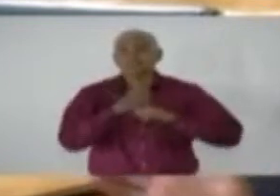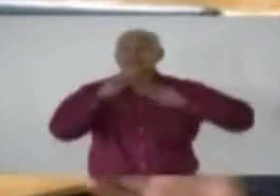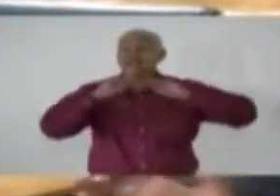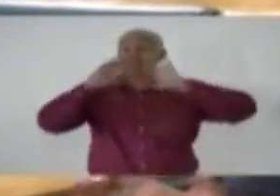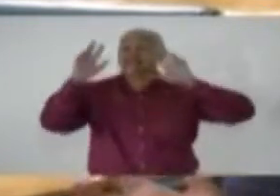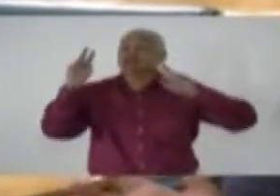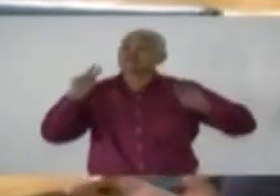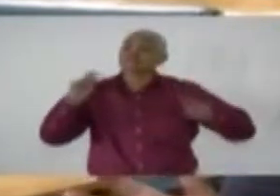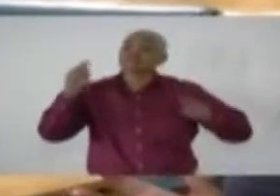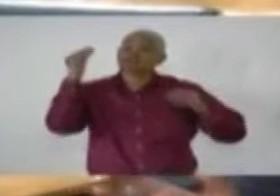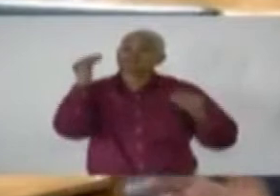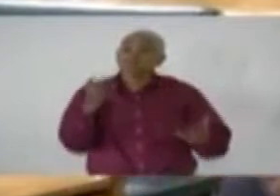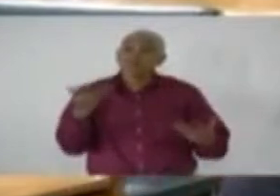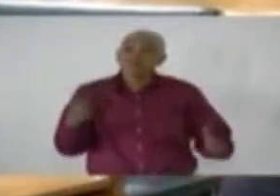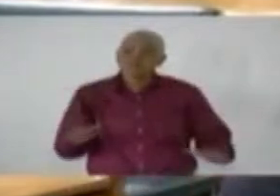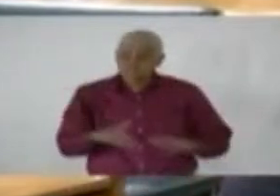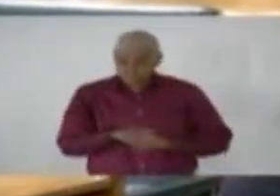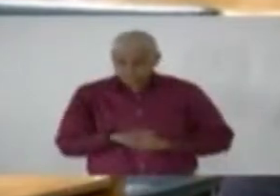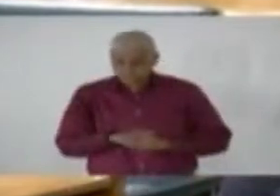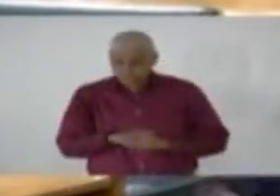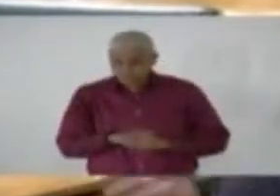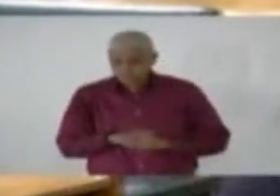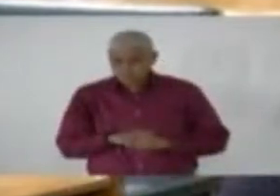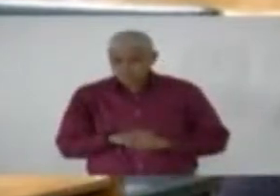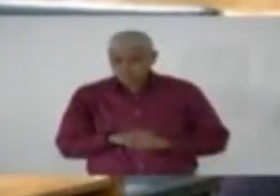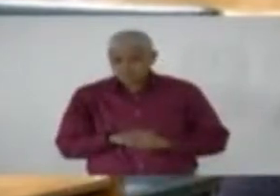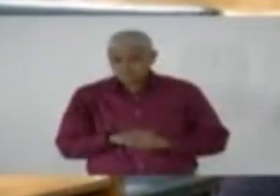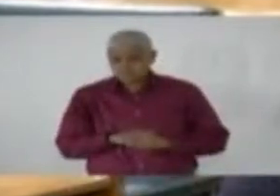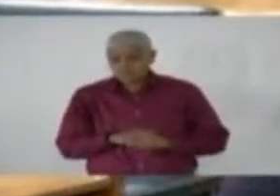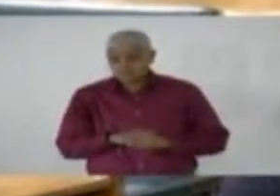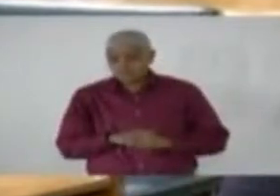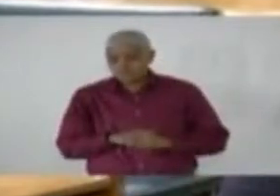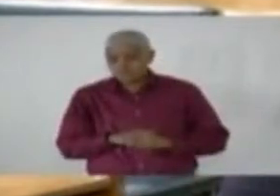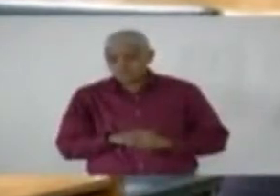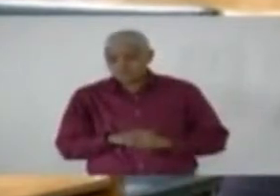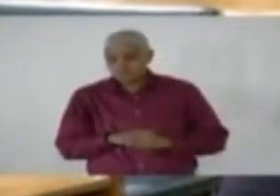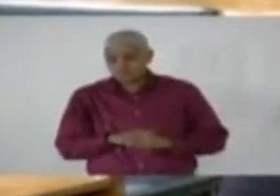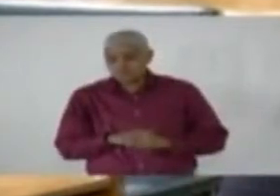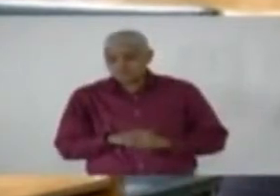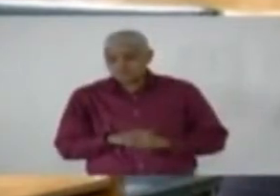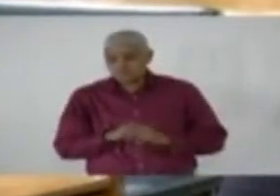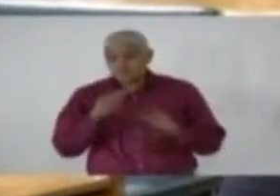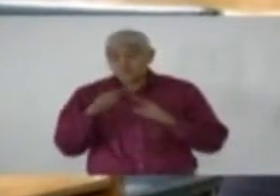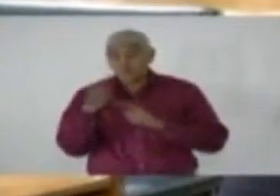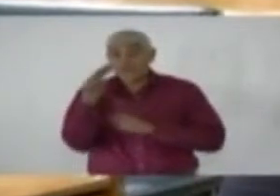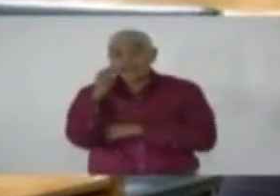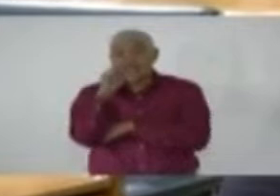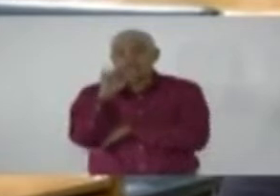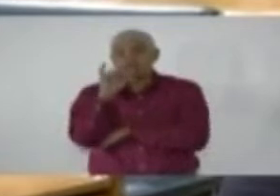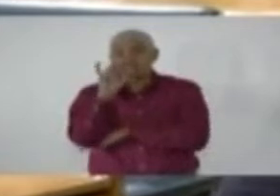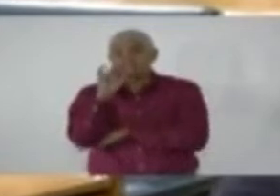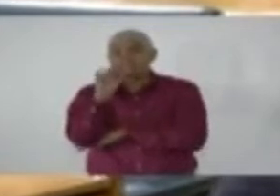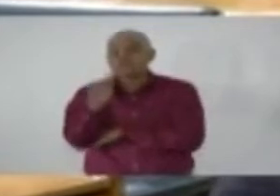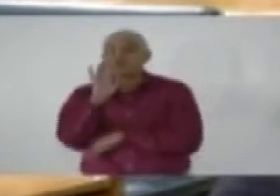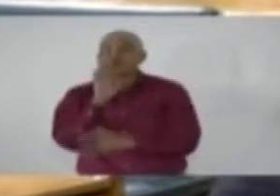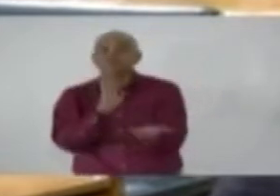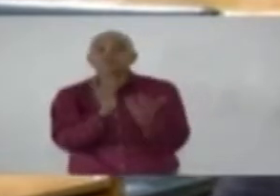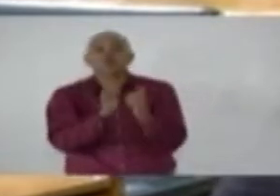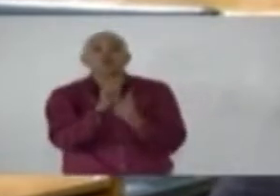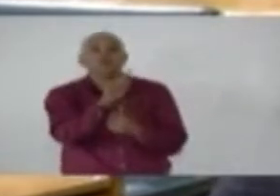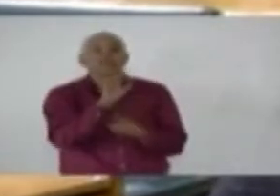clear that it was sort of when Henry Ford was talking to his